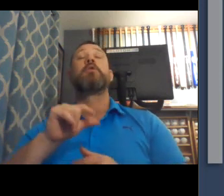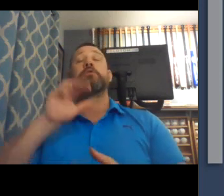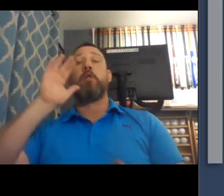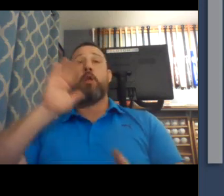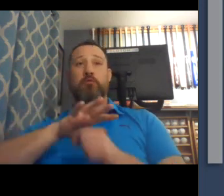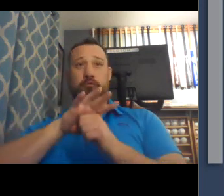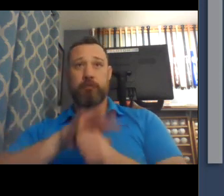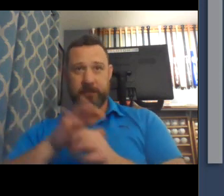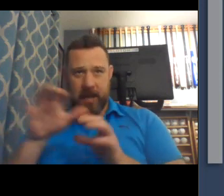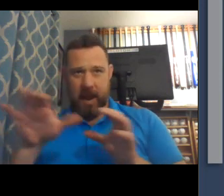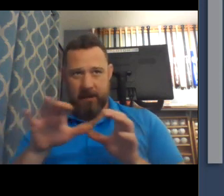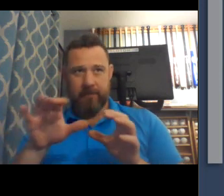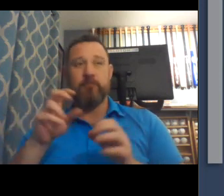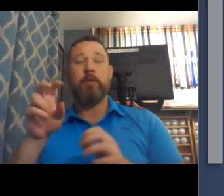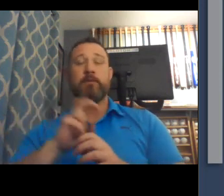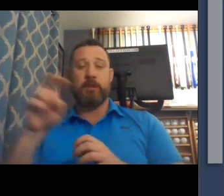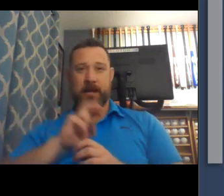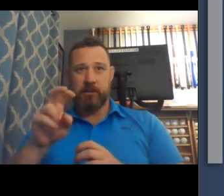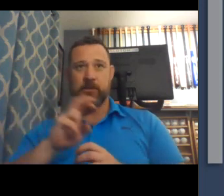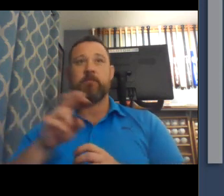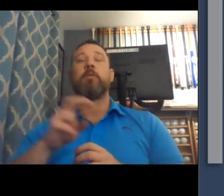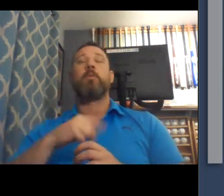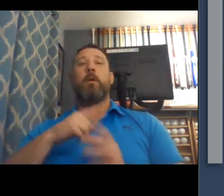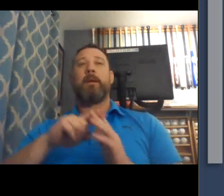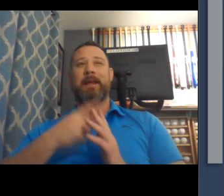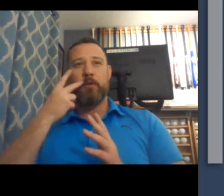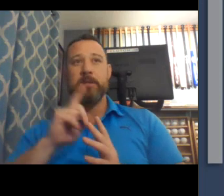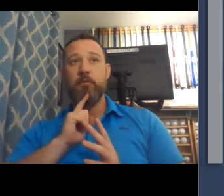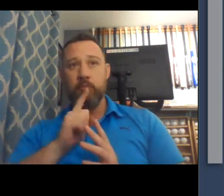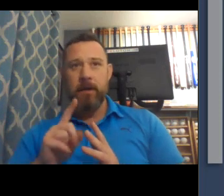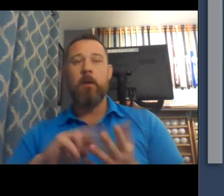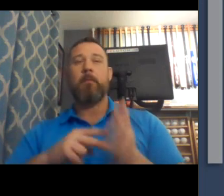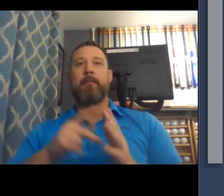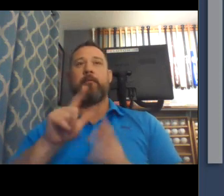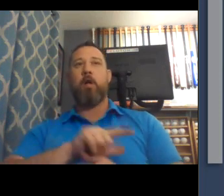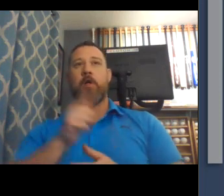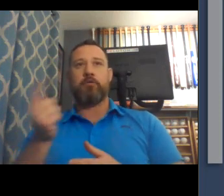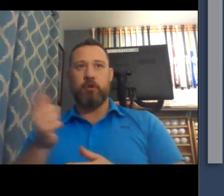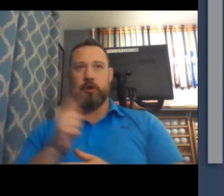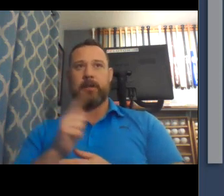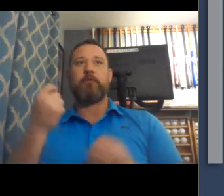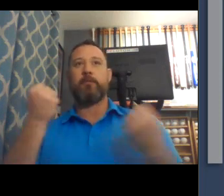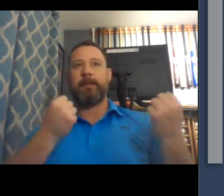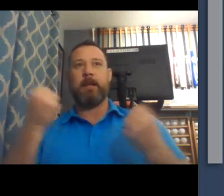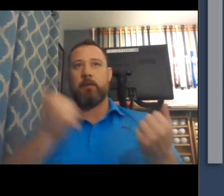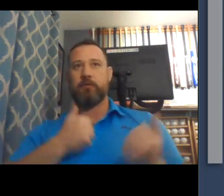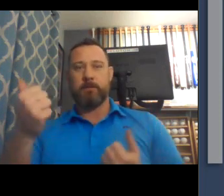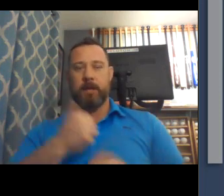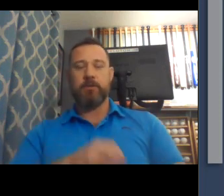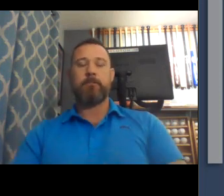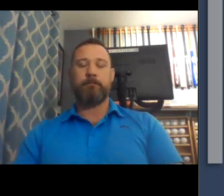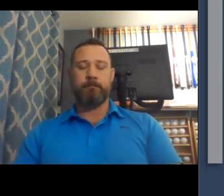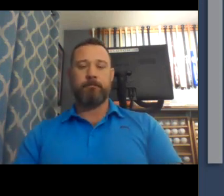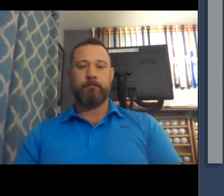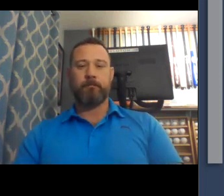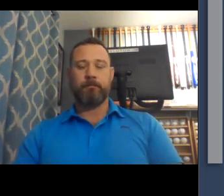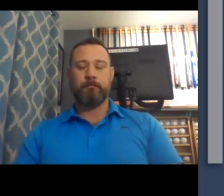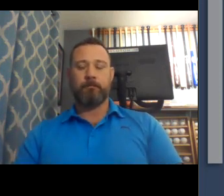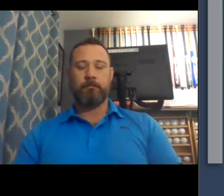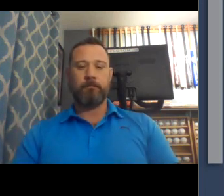transportation networks grow, we are beginning to see real and meaningful alternatives to vehicular transportation. Thank you. Thank you,